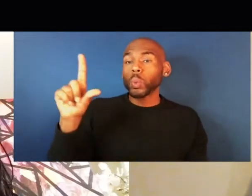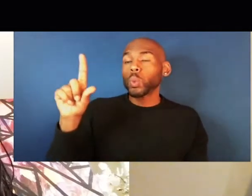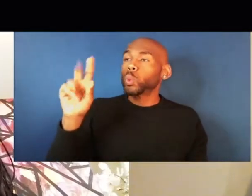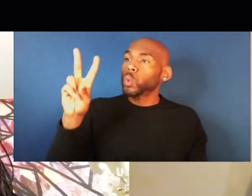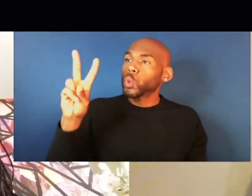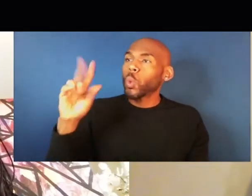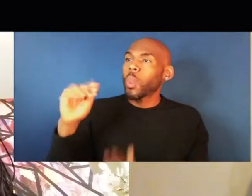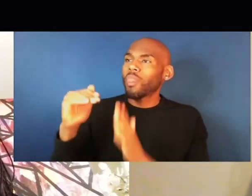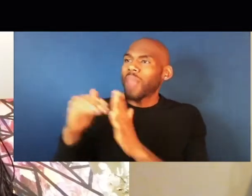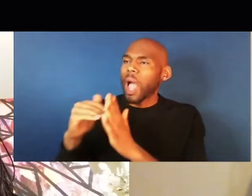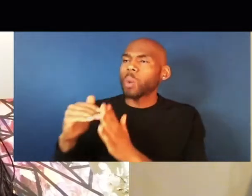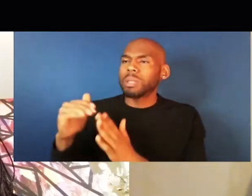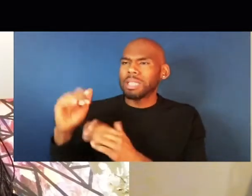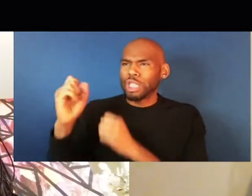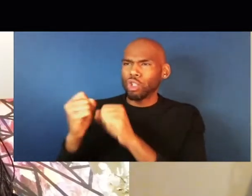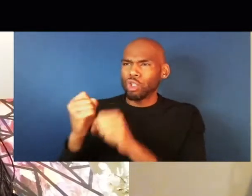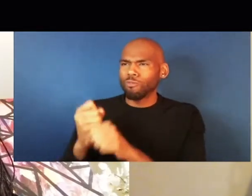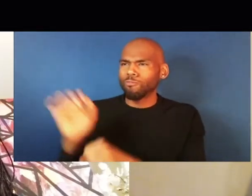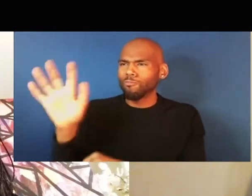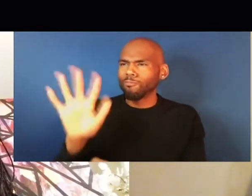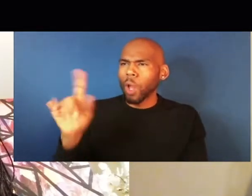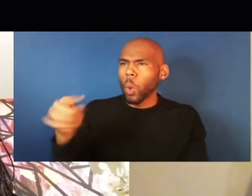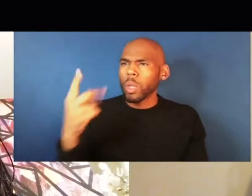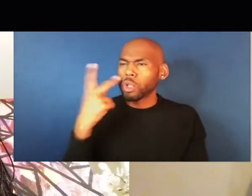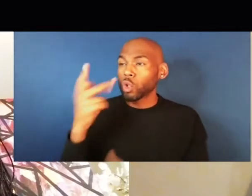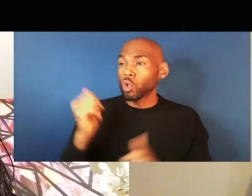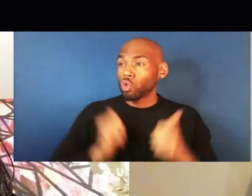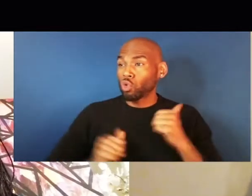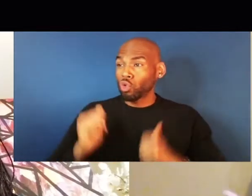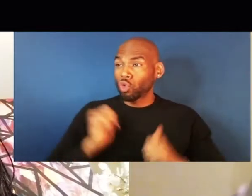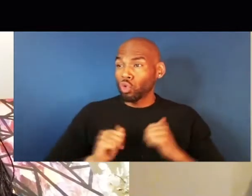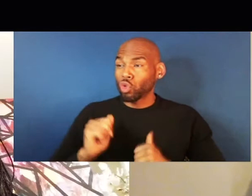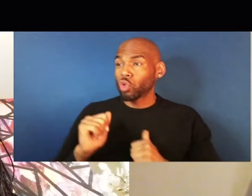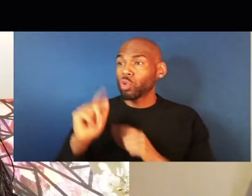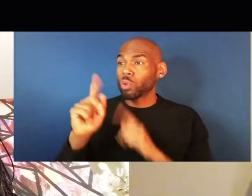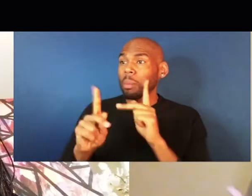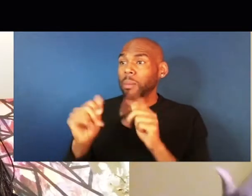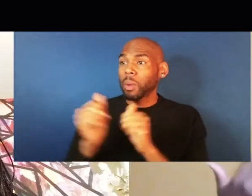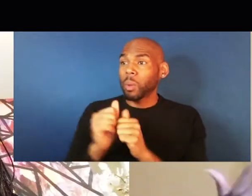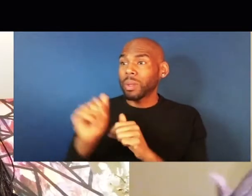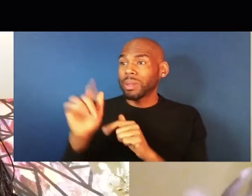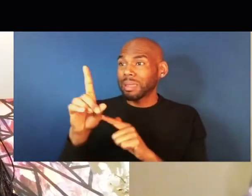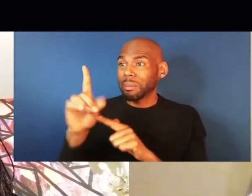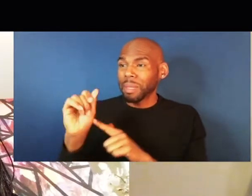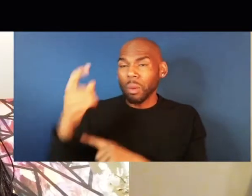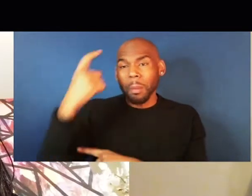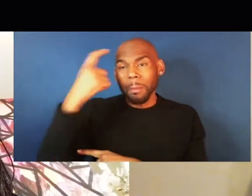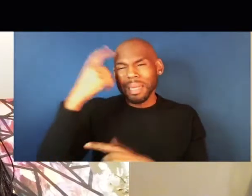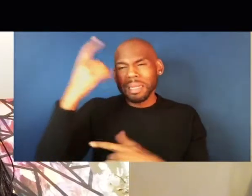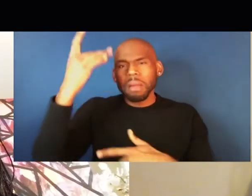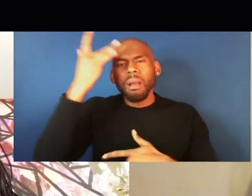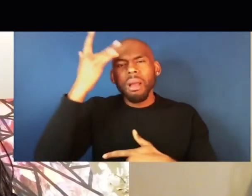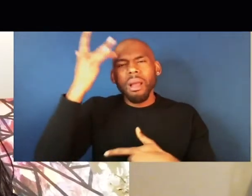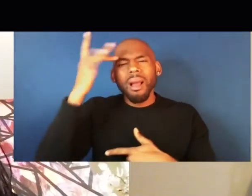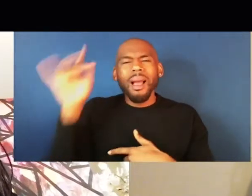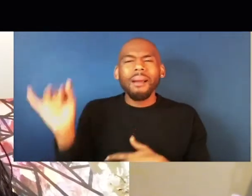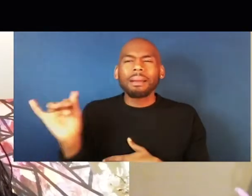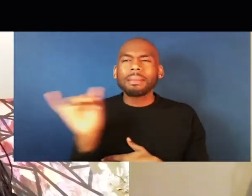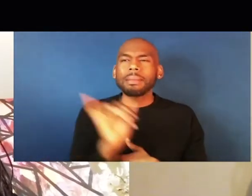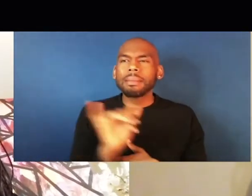I only saw a show that showed representation of people with disability or mentally ill